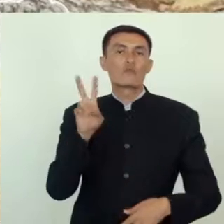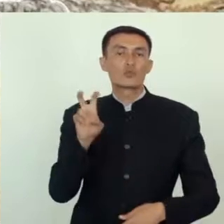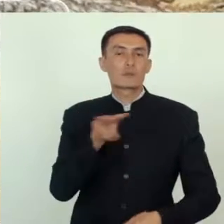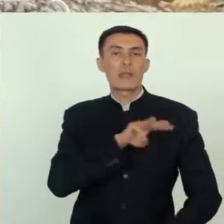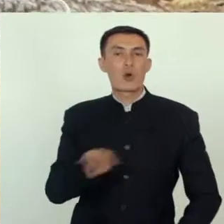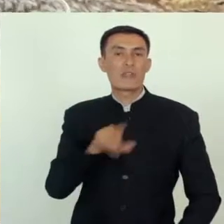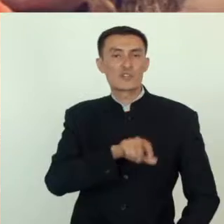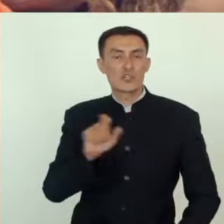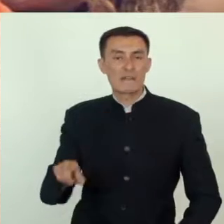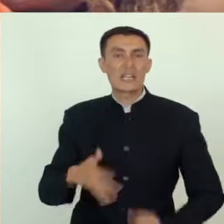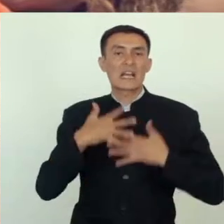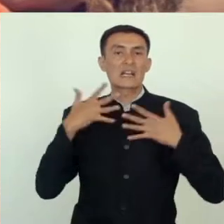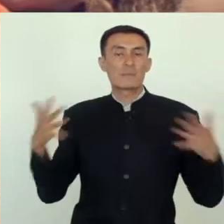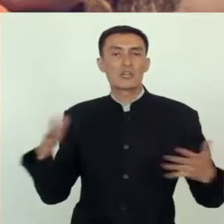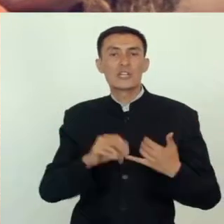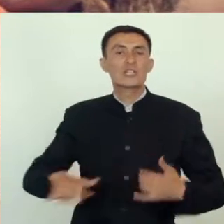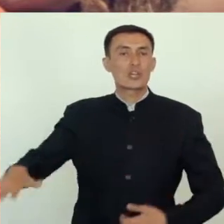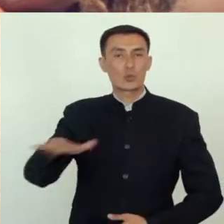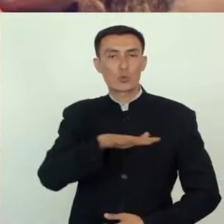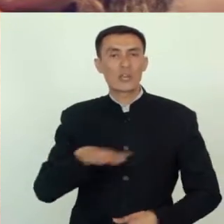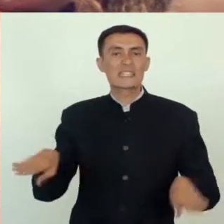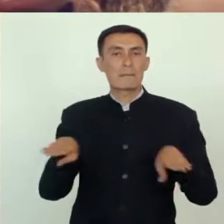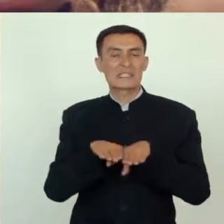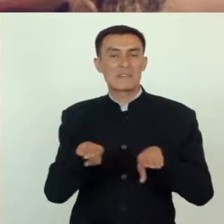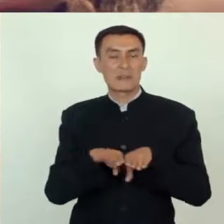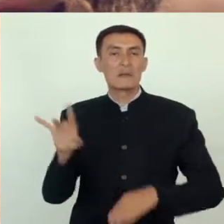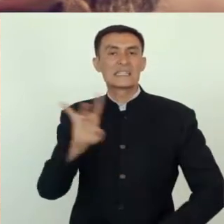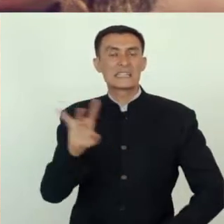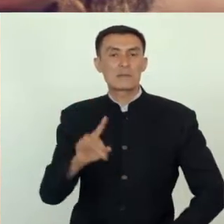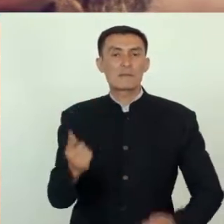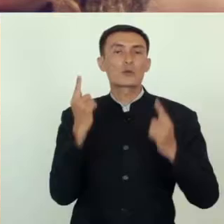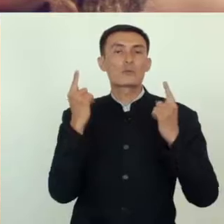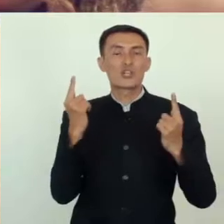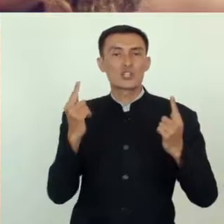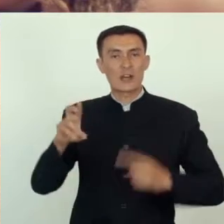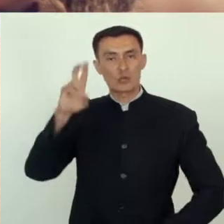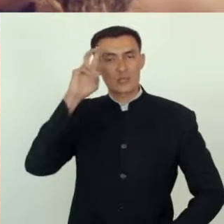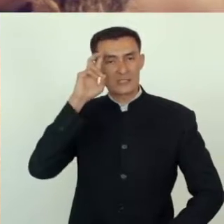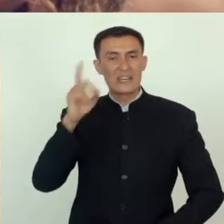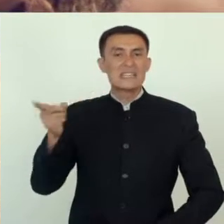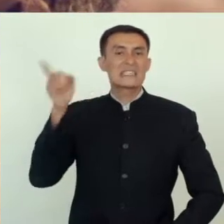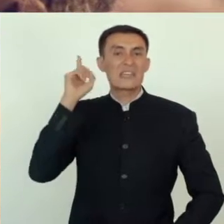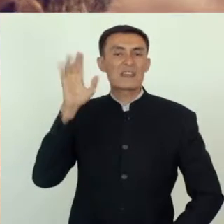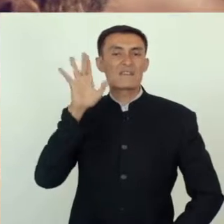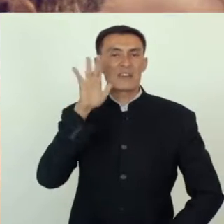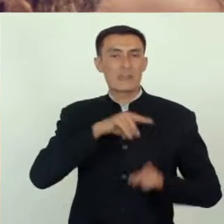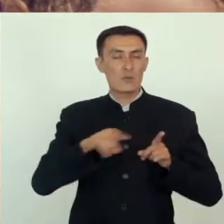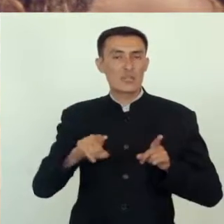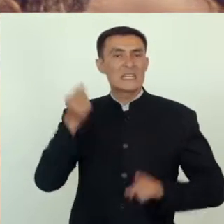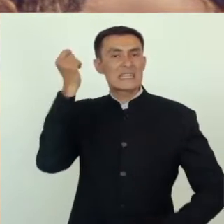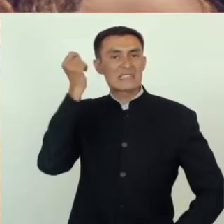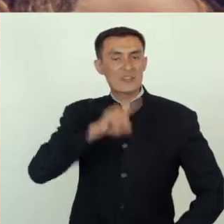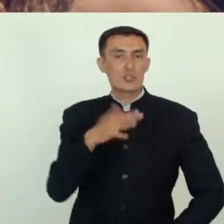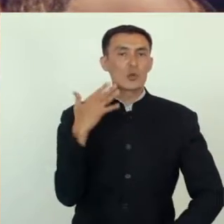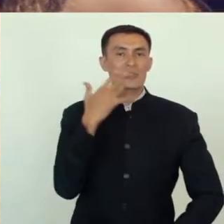the world's largest countries. It is known that since ancient times, a nation exists when there is at least one speaker of